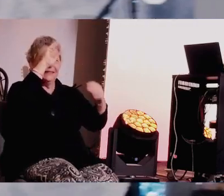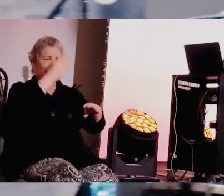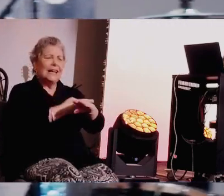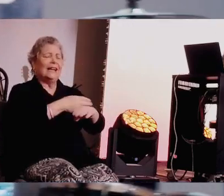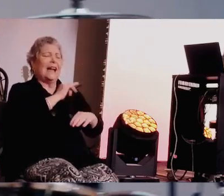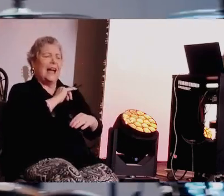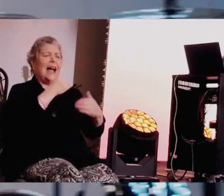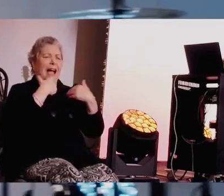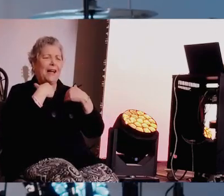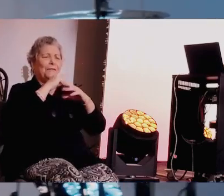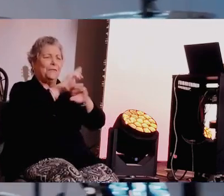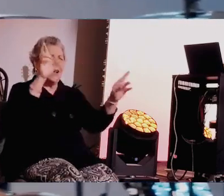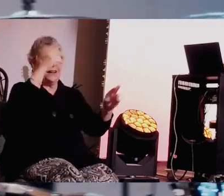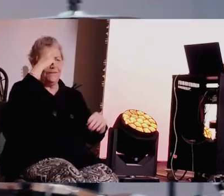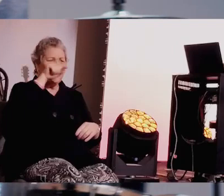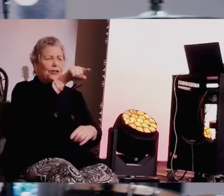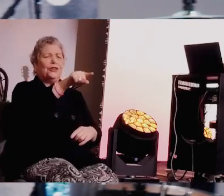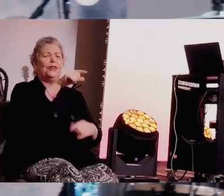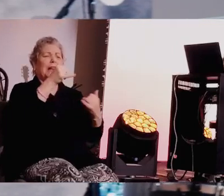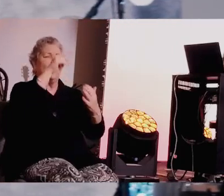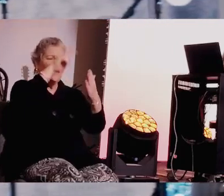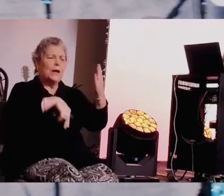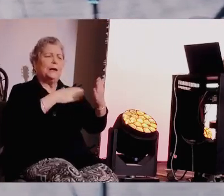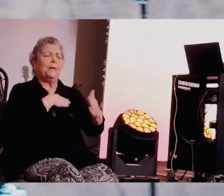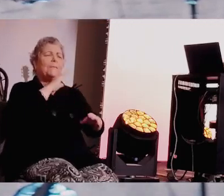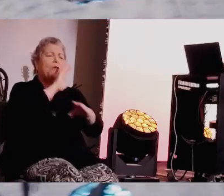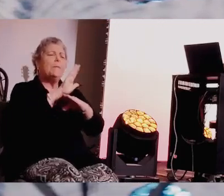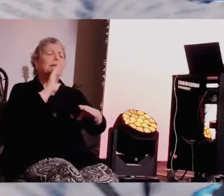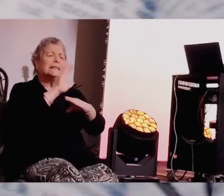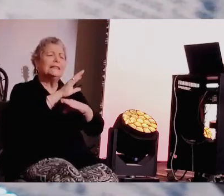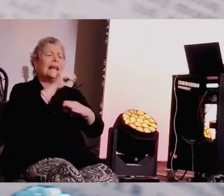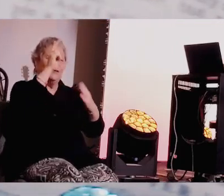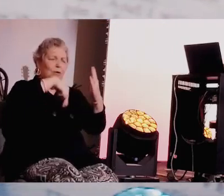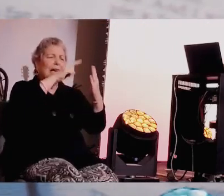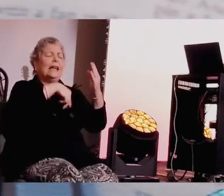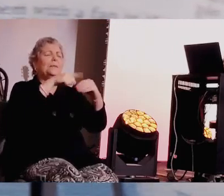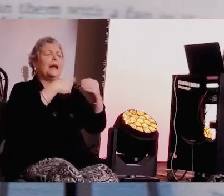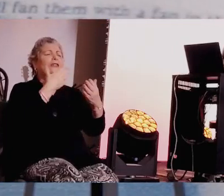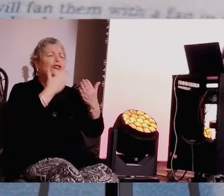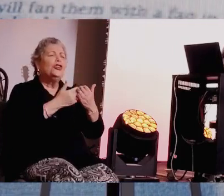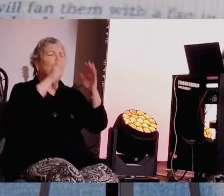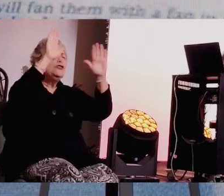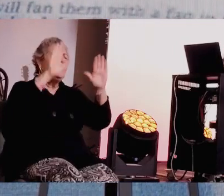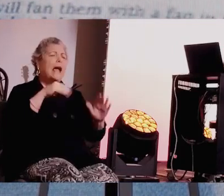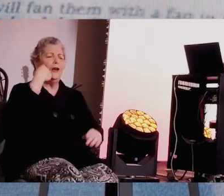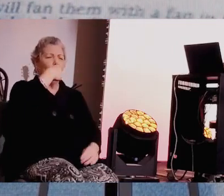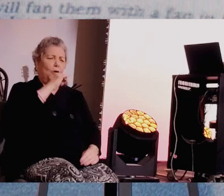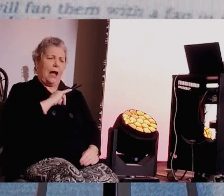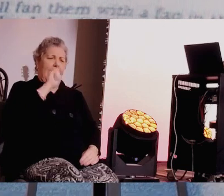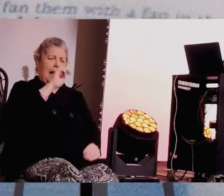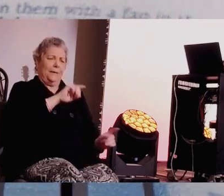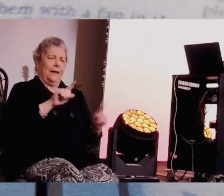I have what I have for you. Now read my promises over you and read about how good and great and who I am as